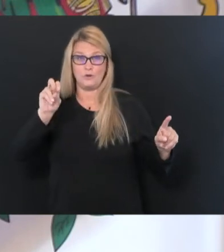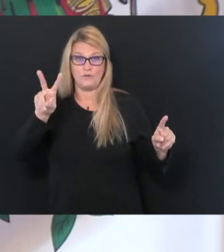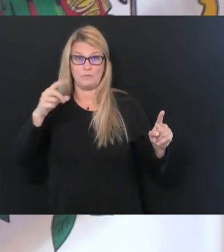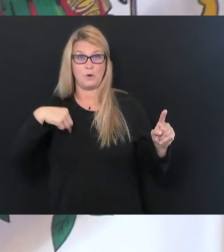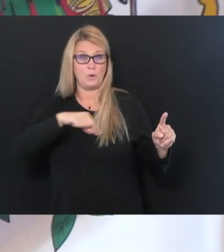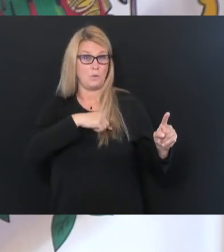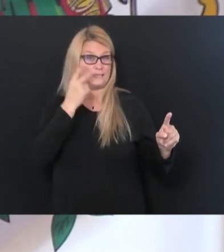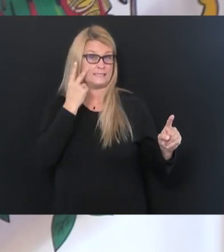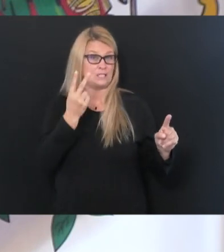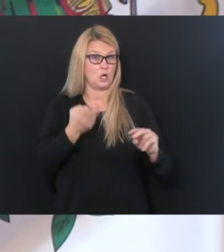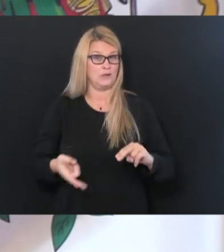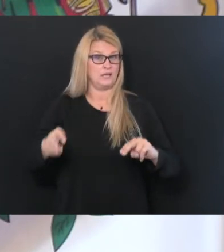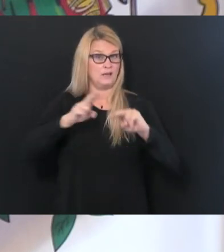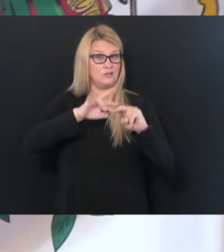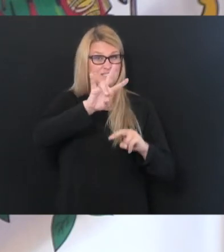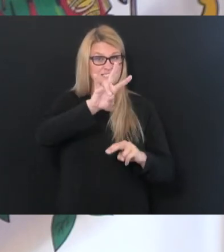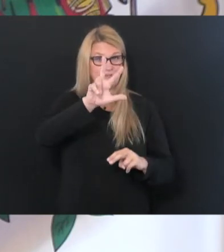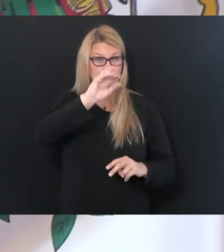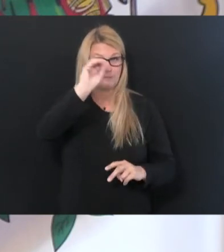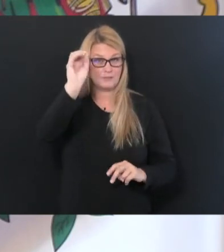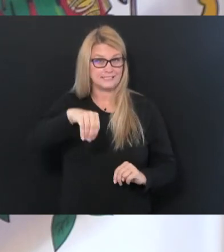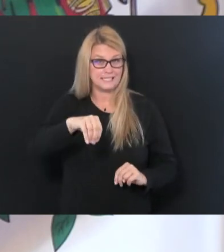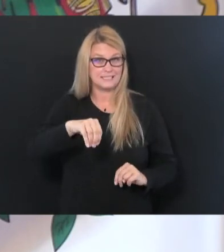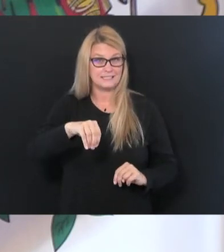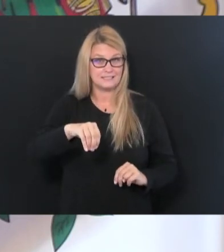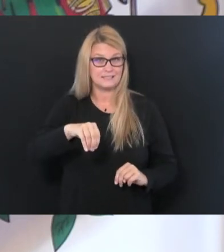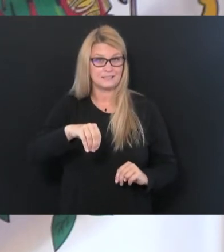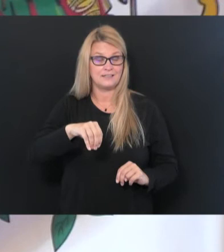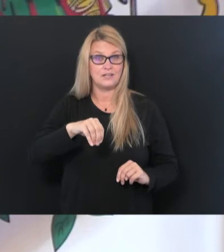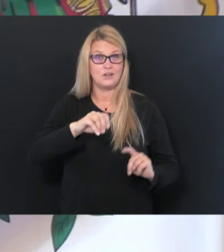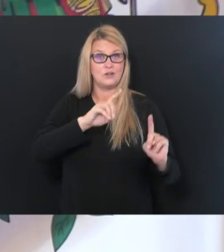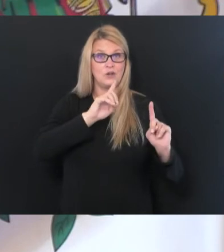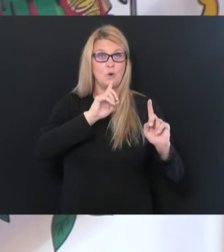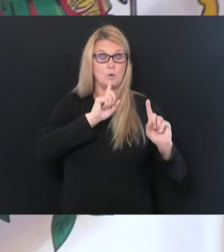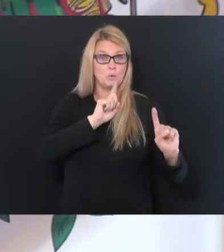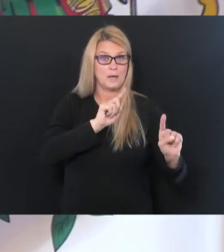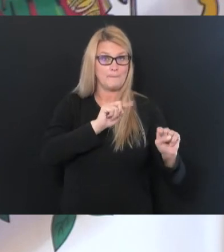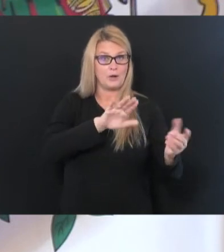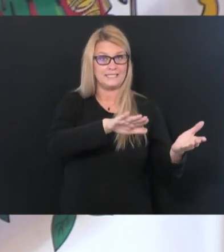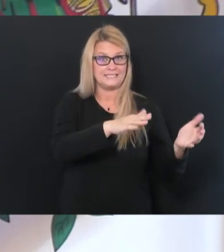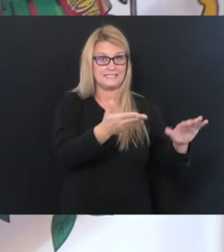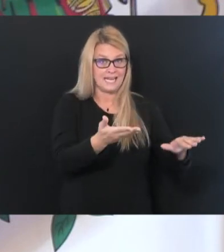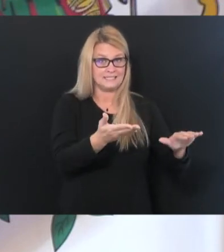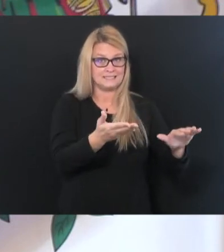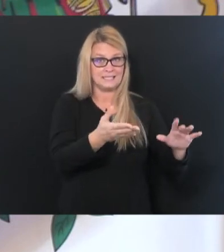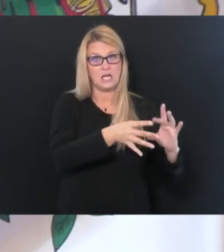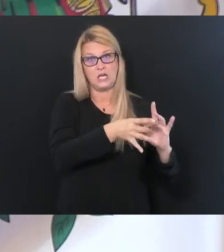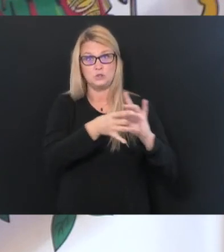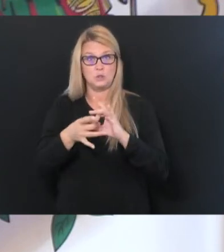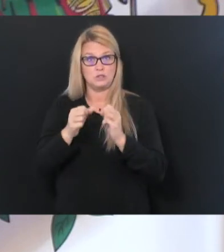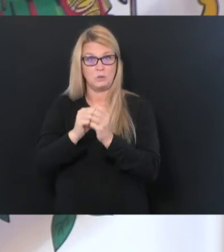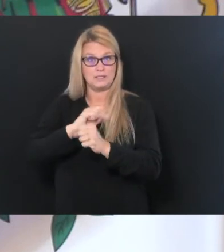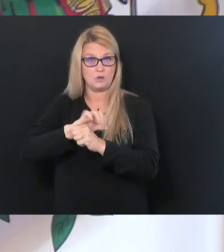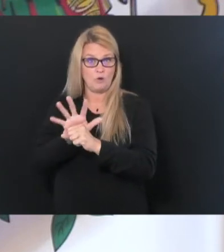increase of 73% in the reports of deaths associated with COVID.